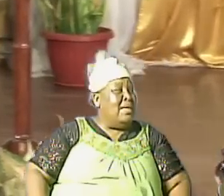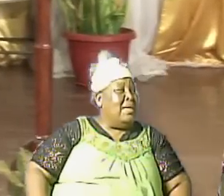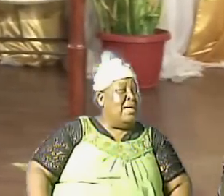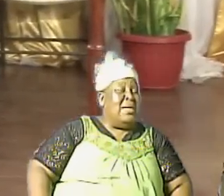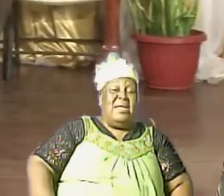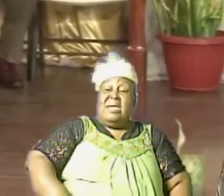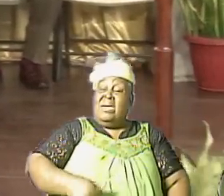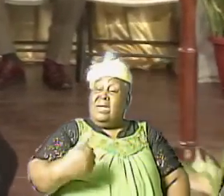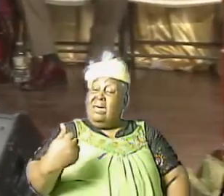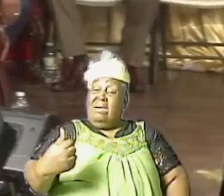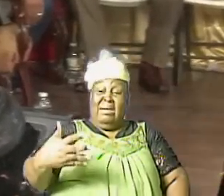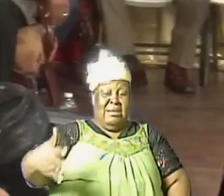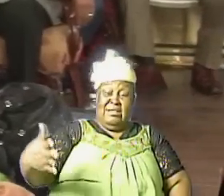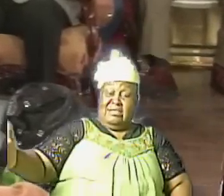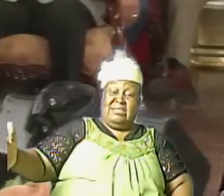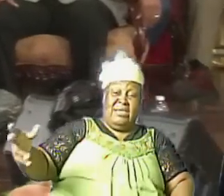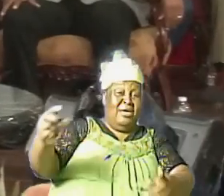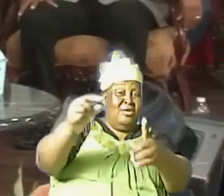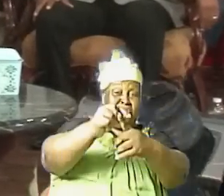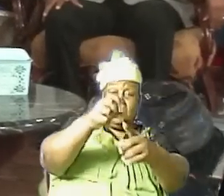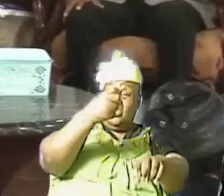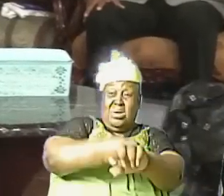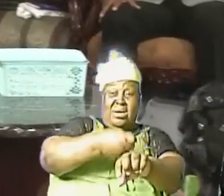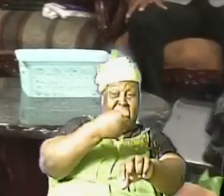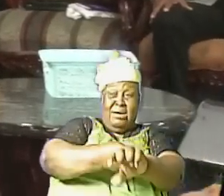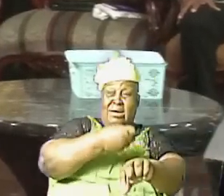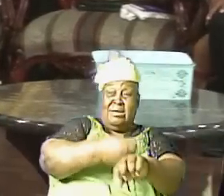laugh? Is there anything?